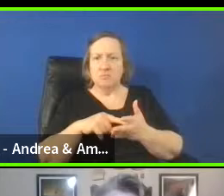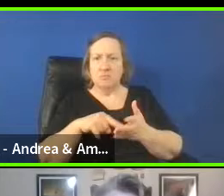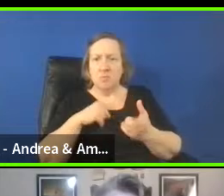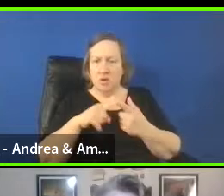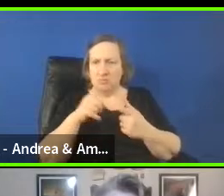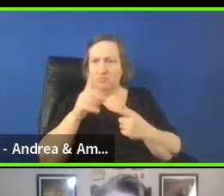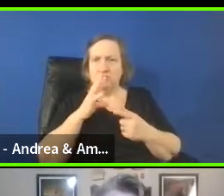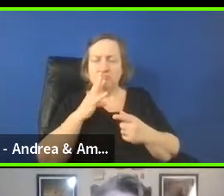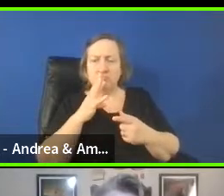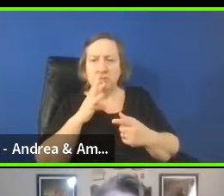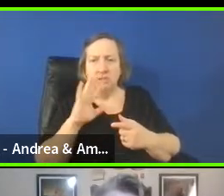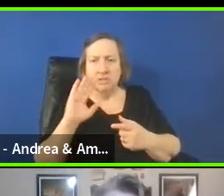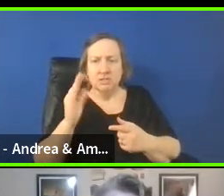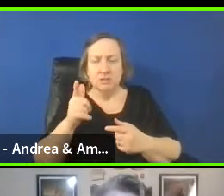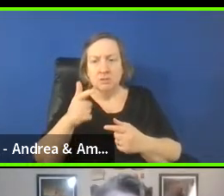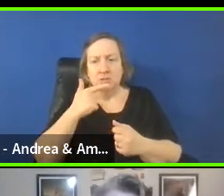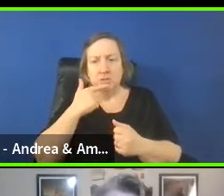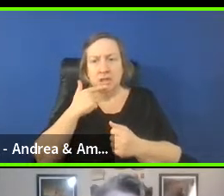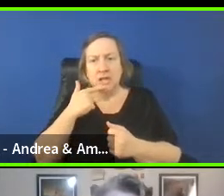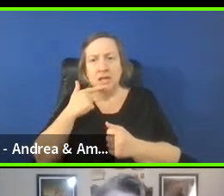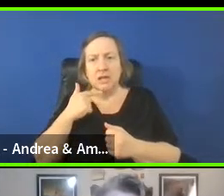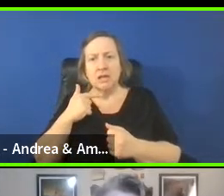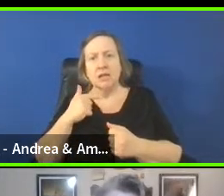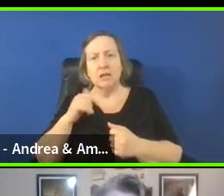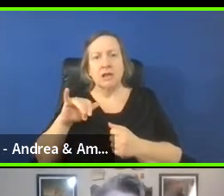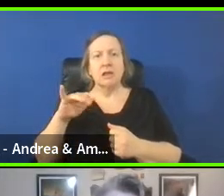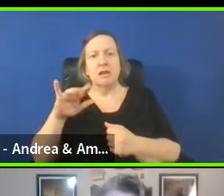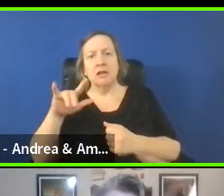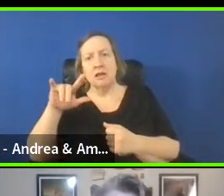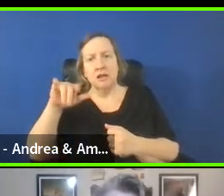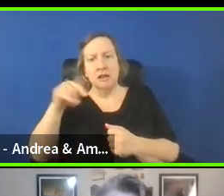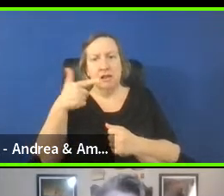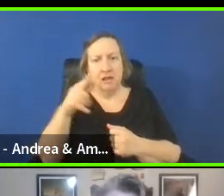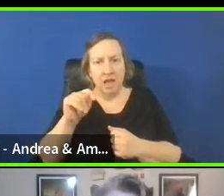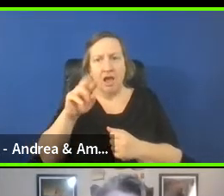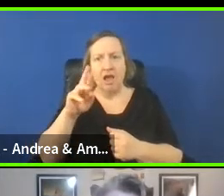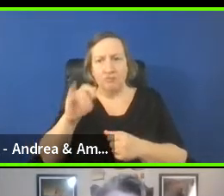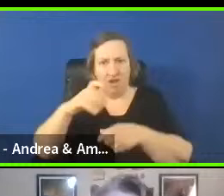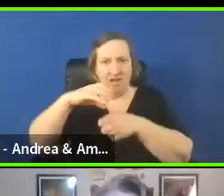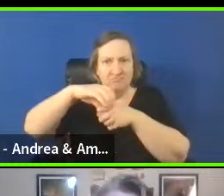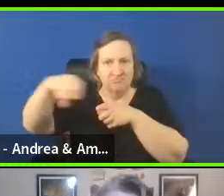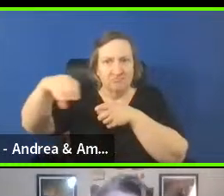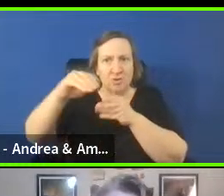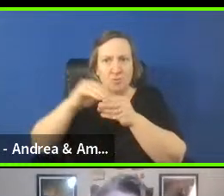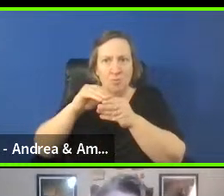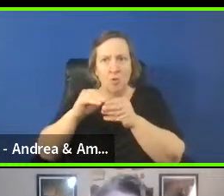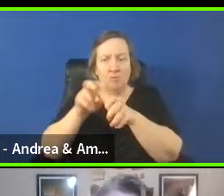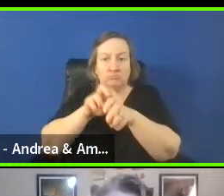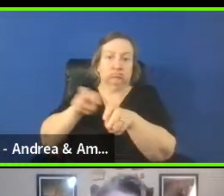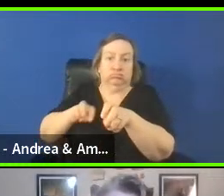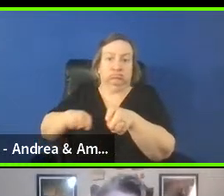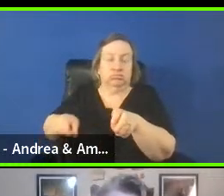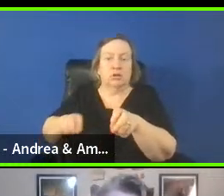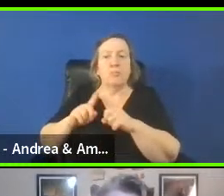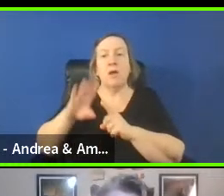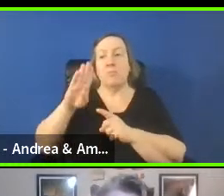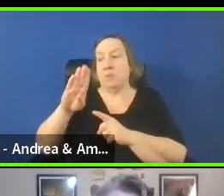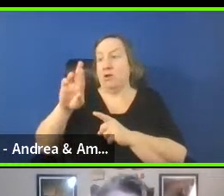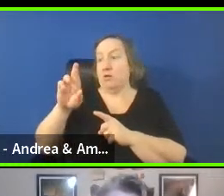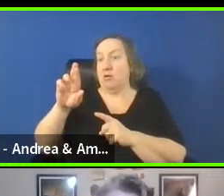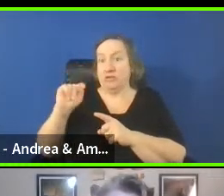is that you said that the light rail has higher capacity, and depending on the type of bus rapid transit you are